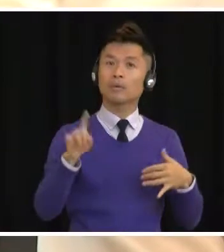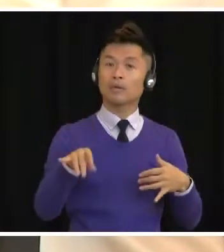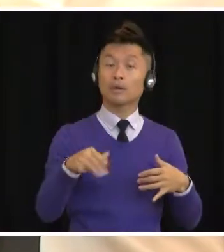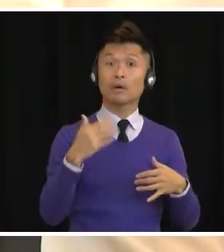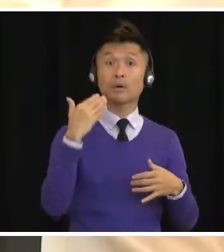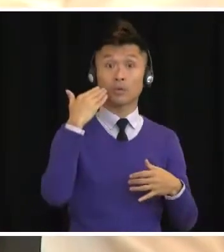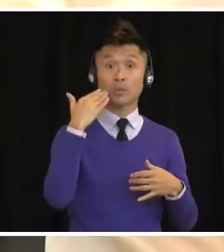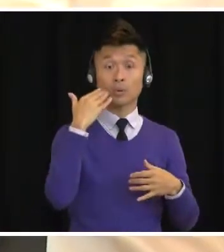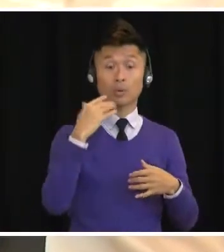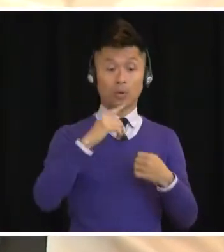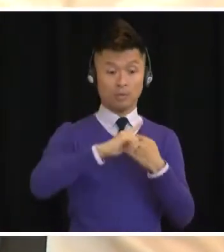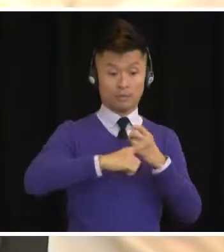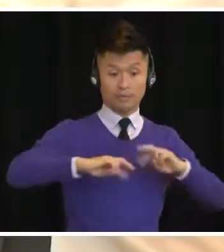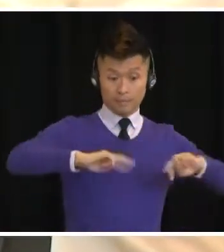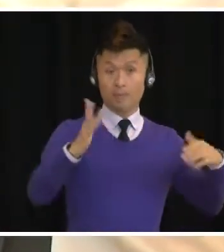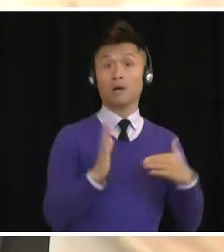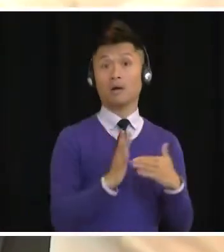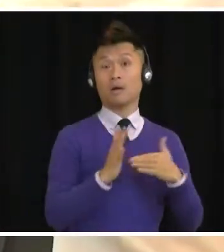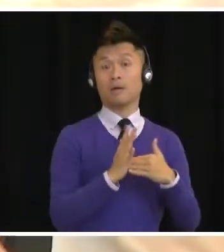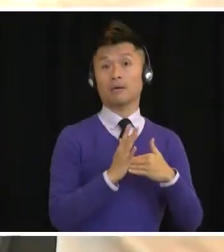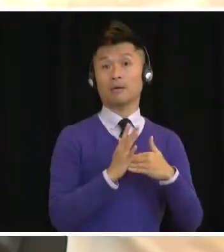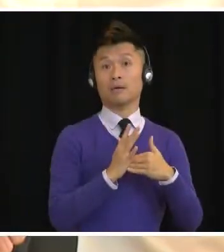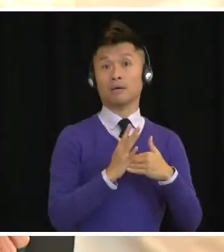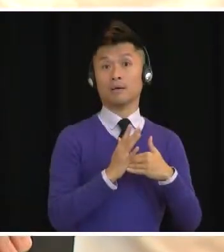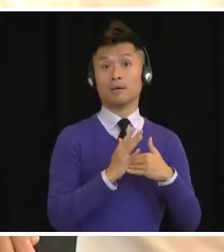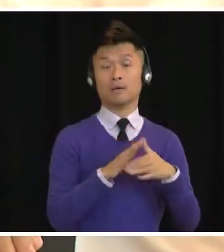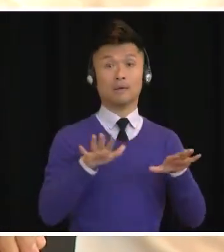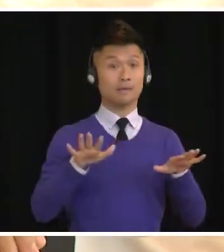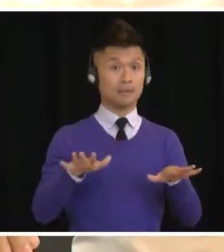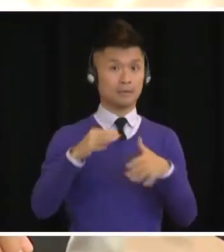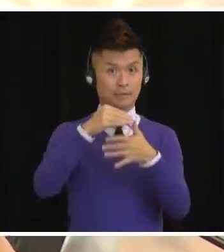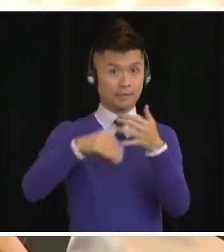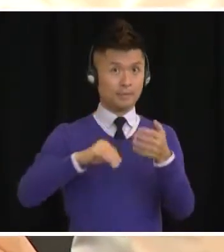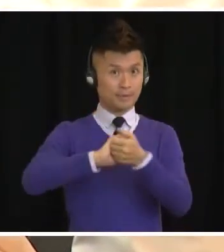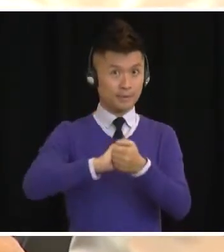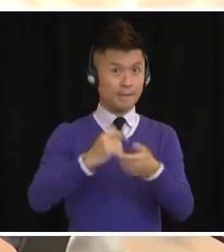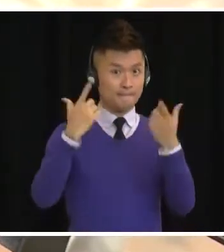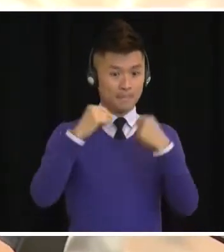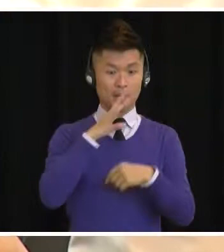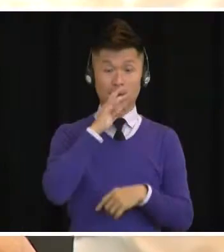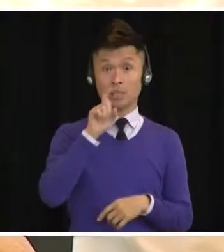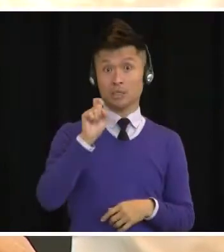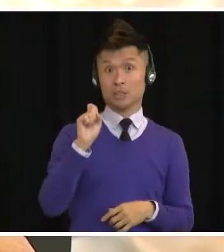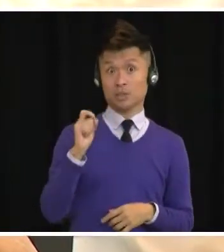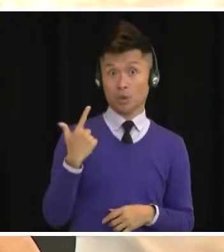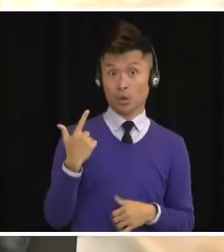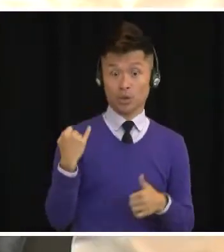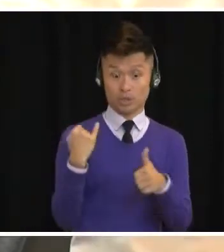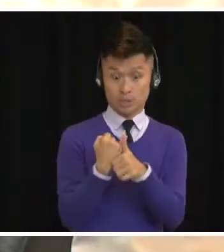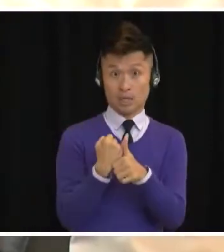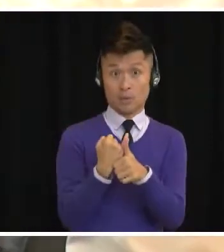had different opinions because some of the legislators